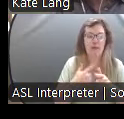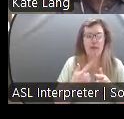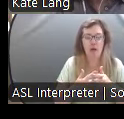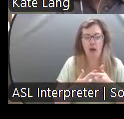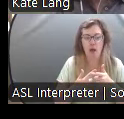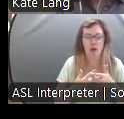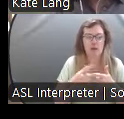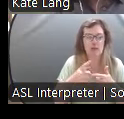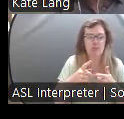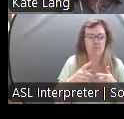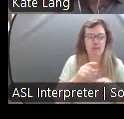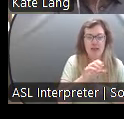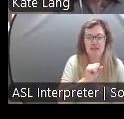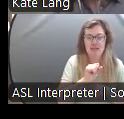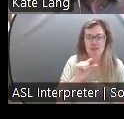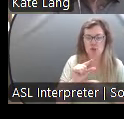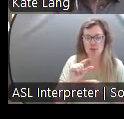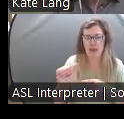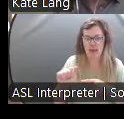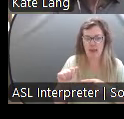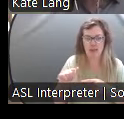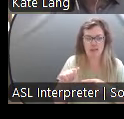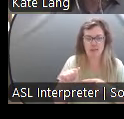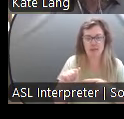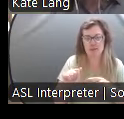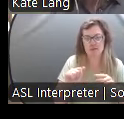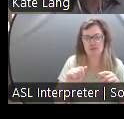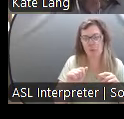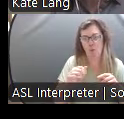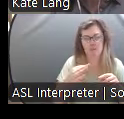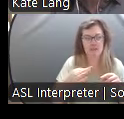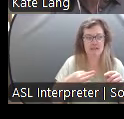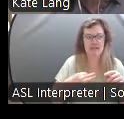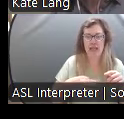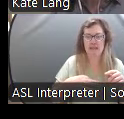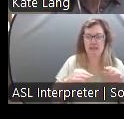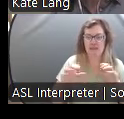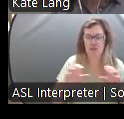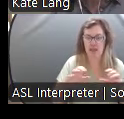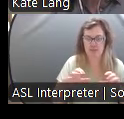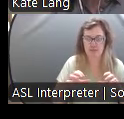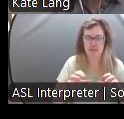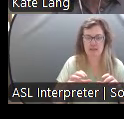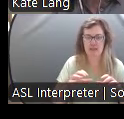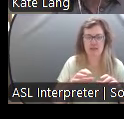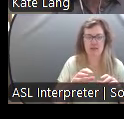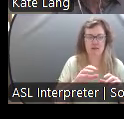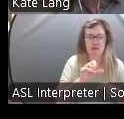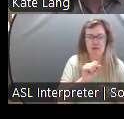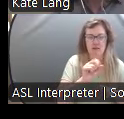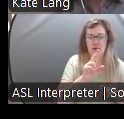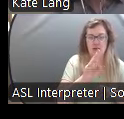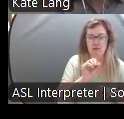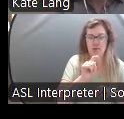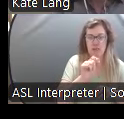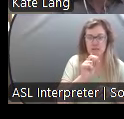gainful activity or SGA limits, just as anybody on SSDI has to be concerned about working over those limits and